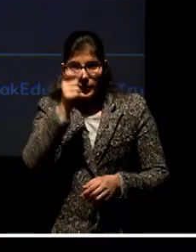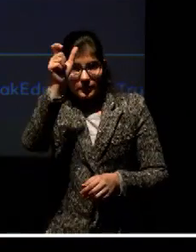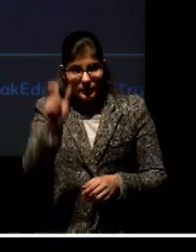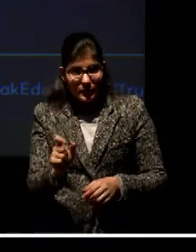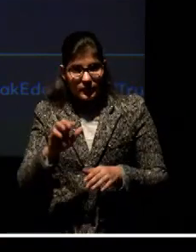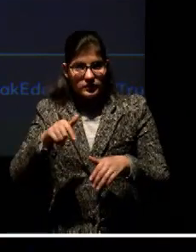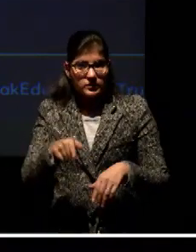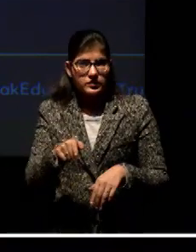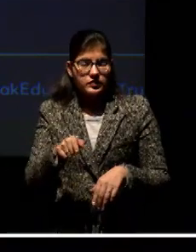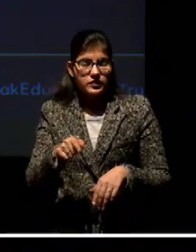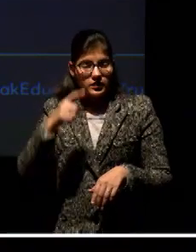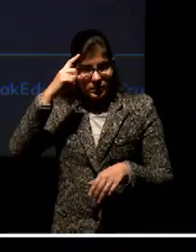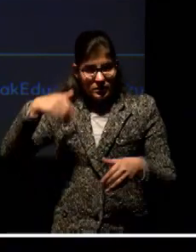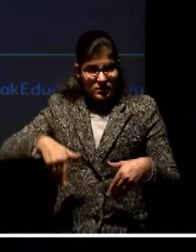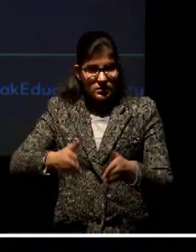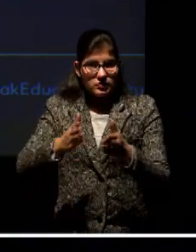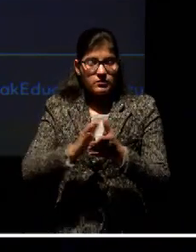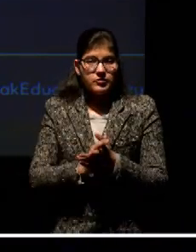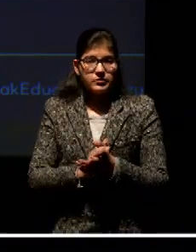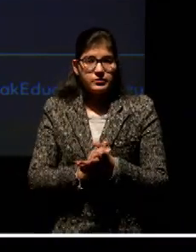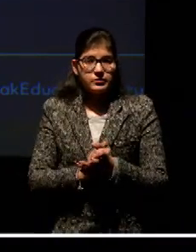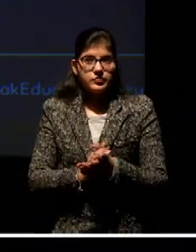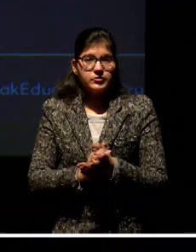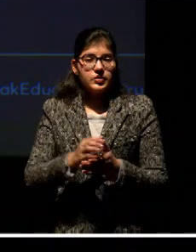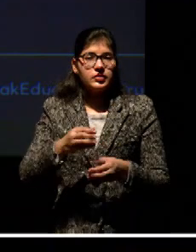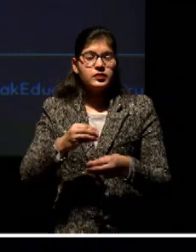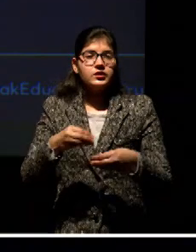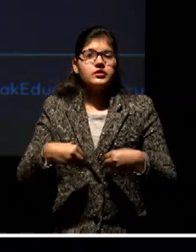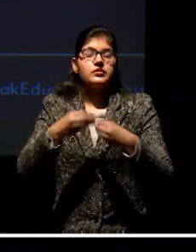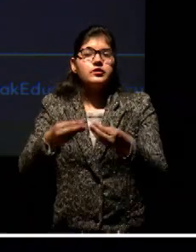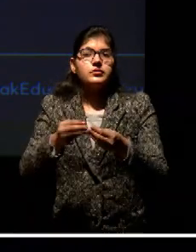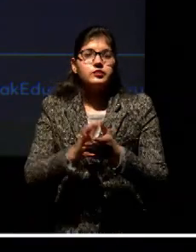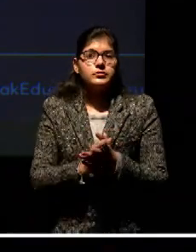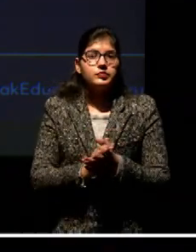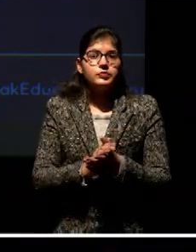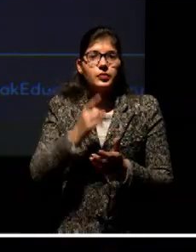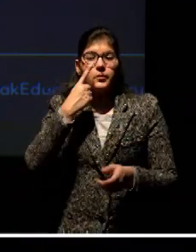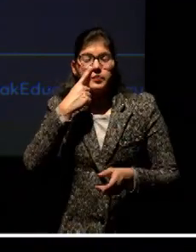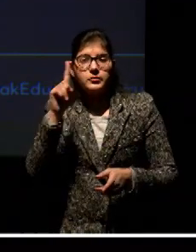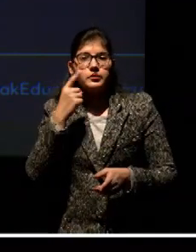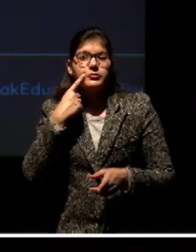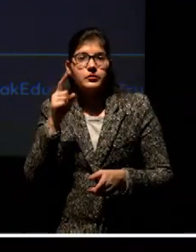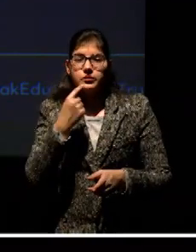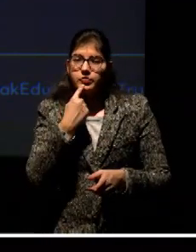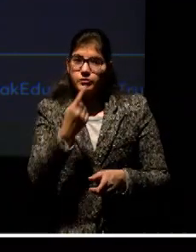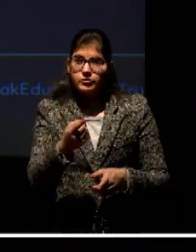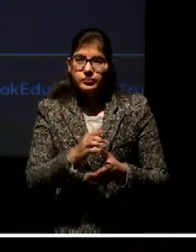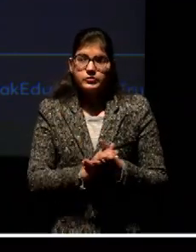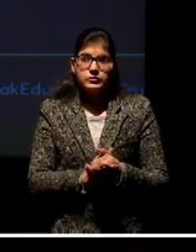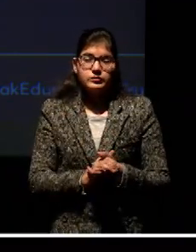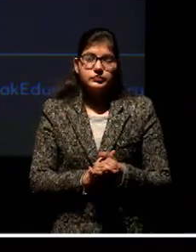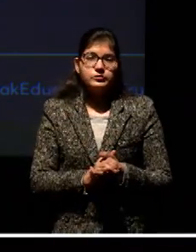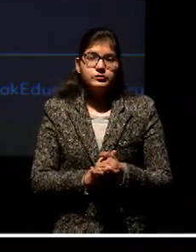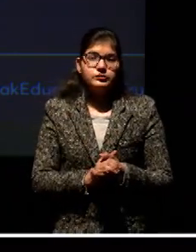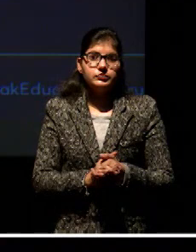actually be excellent broadcasters. So I think giving that kind of insights to parents as well as to children is really going to help them.